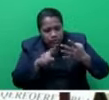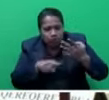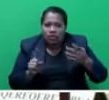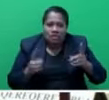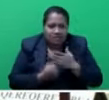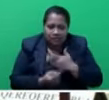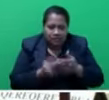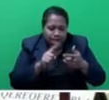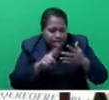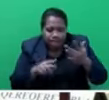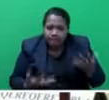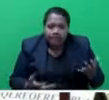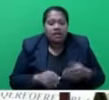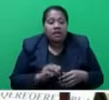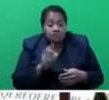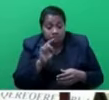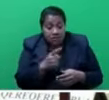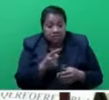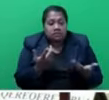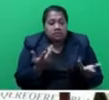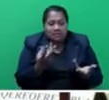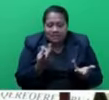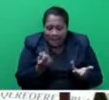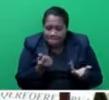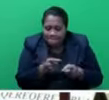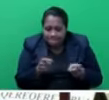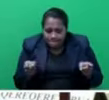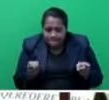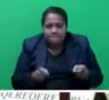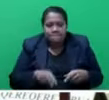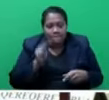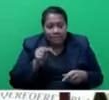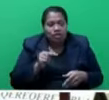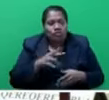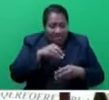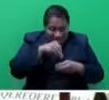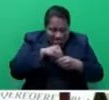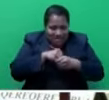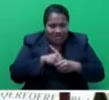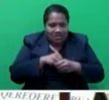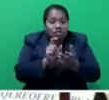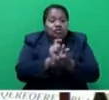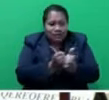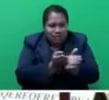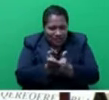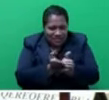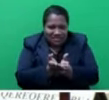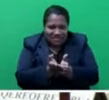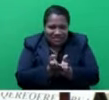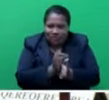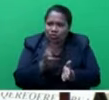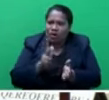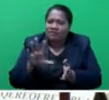happening. But some of those need to be built in within the civil service. And I know,